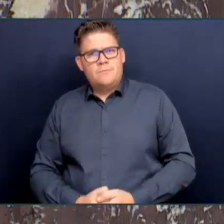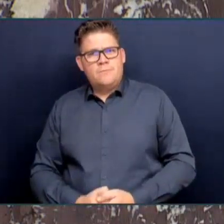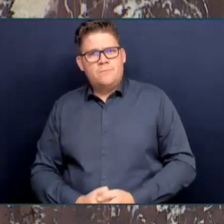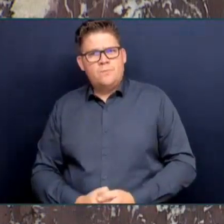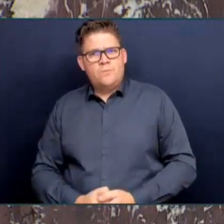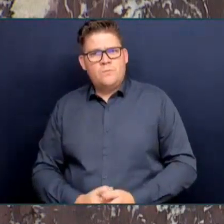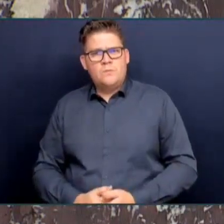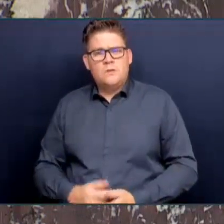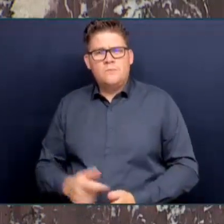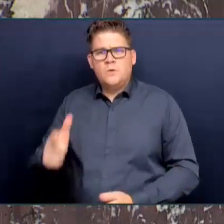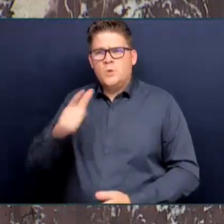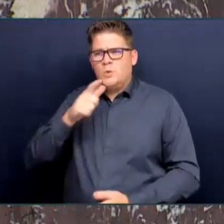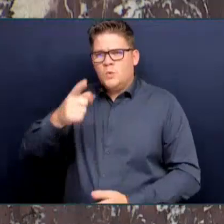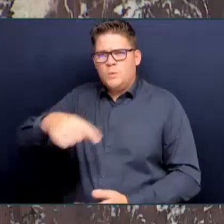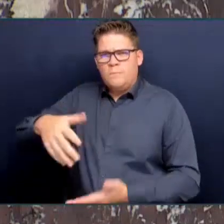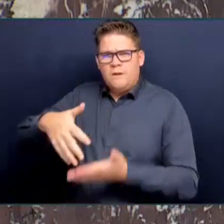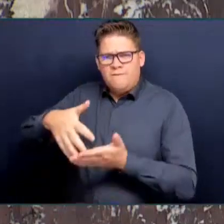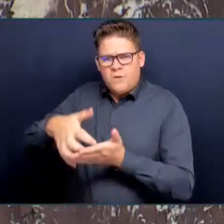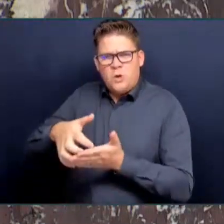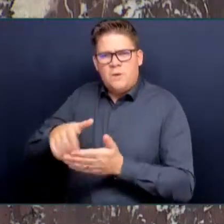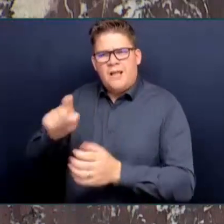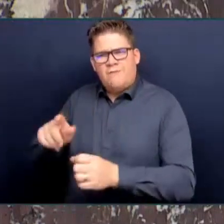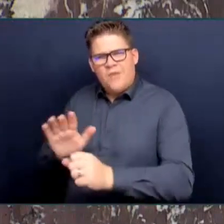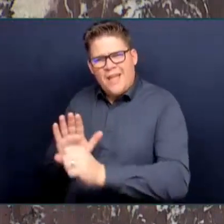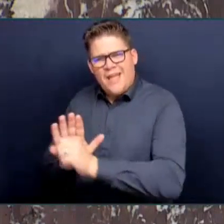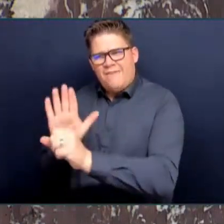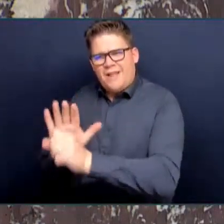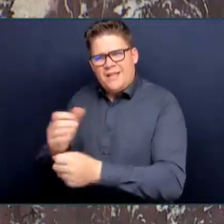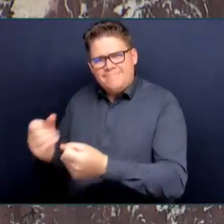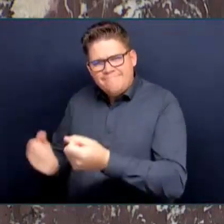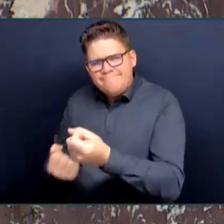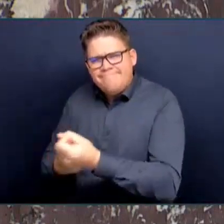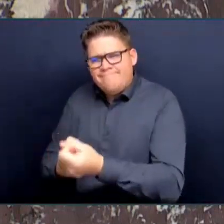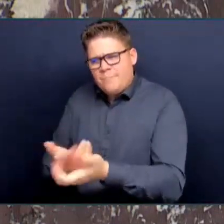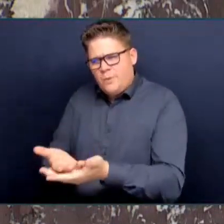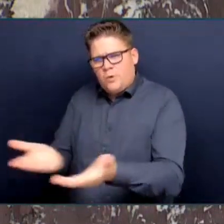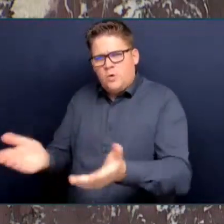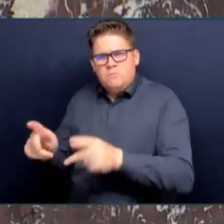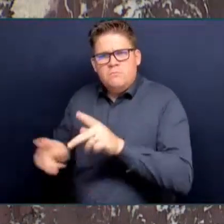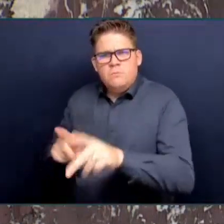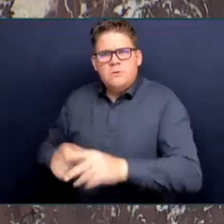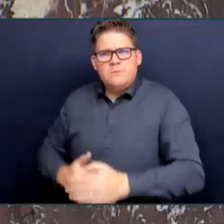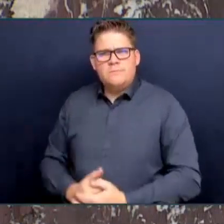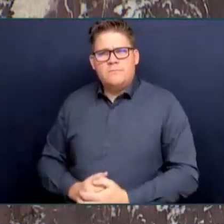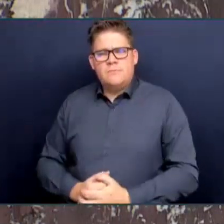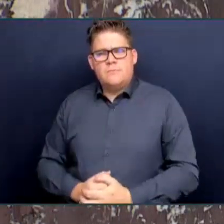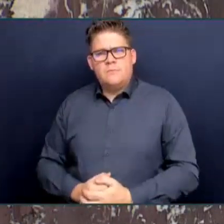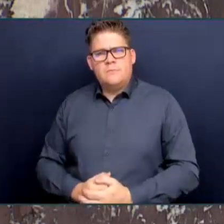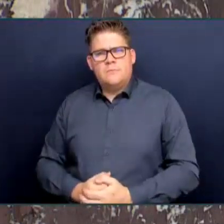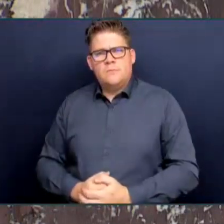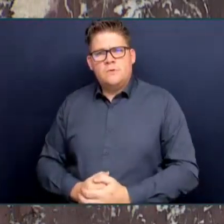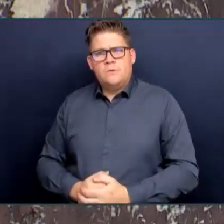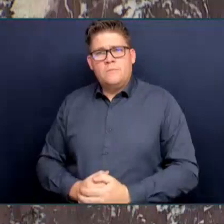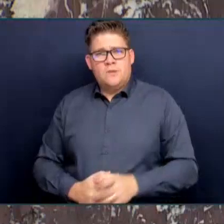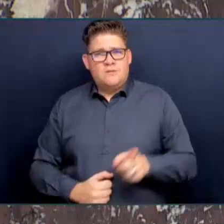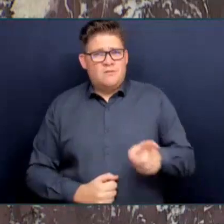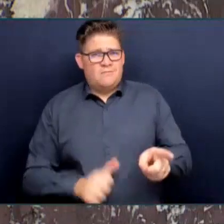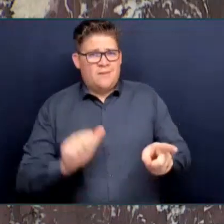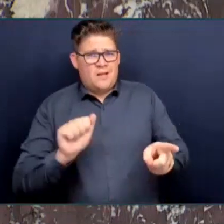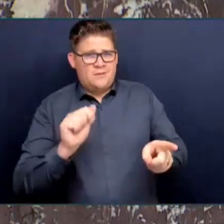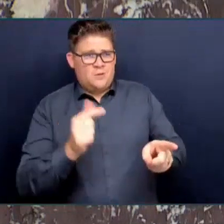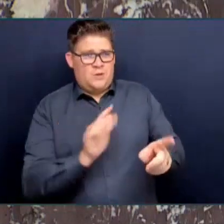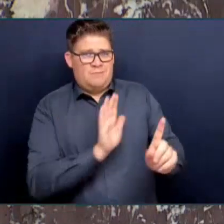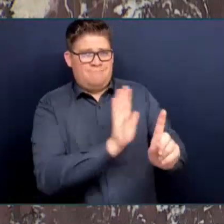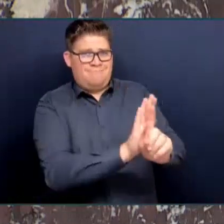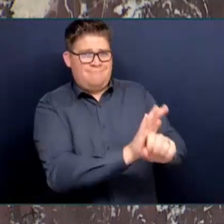also an important job, one which I would argue that was not done properly, because there were, on average,